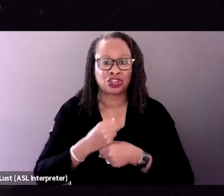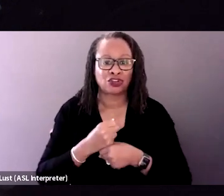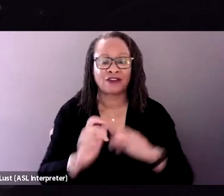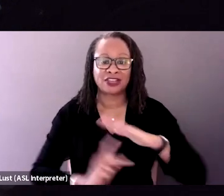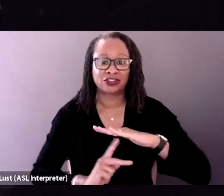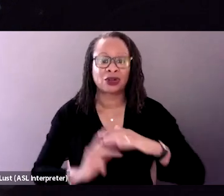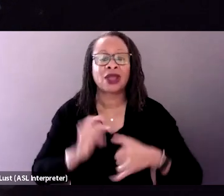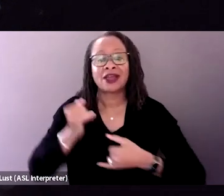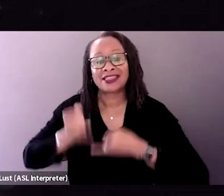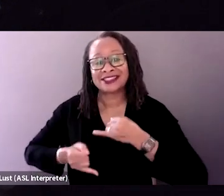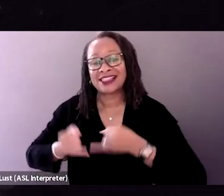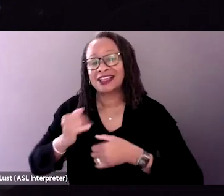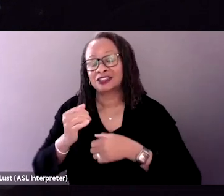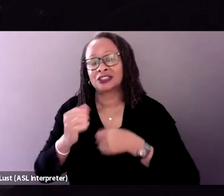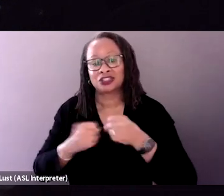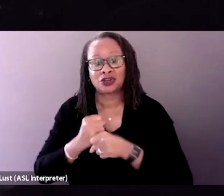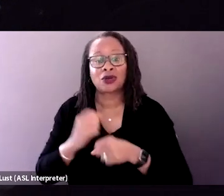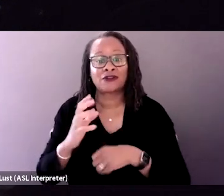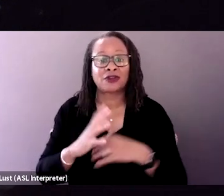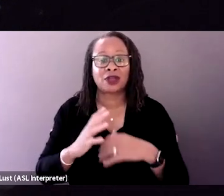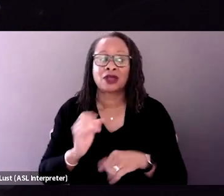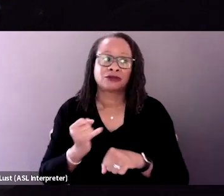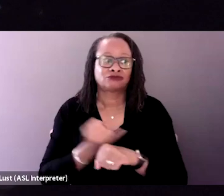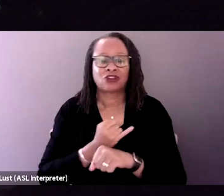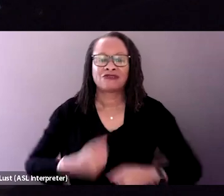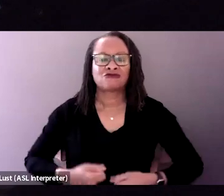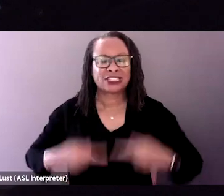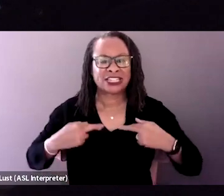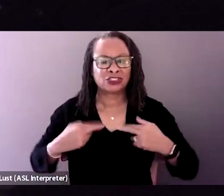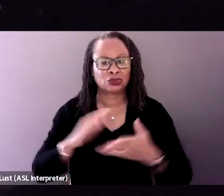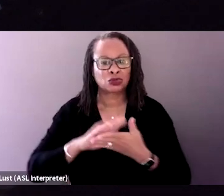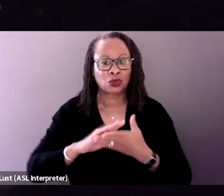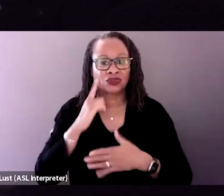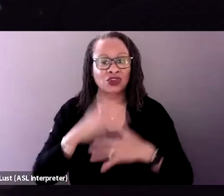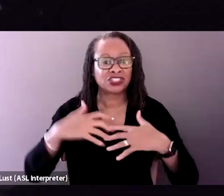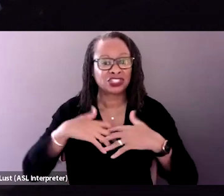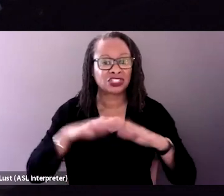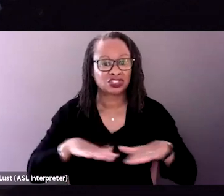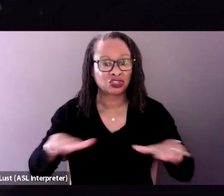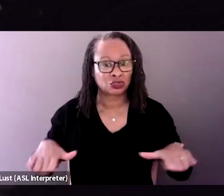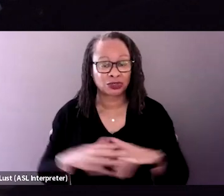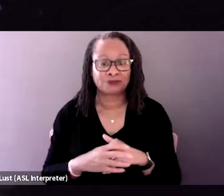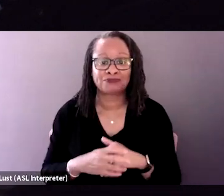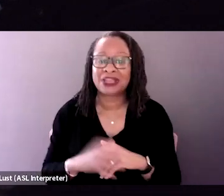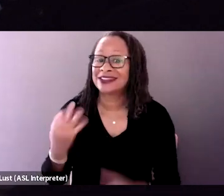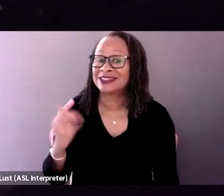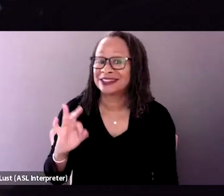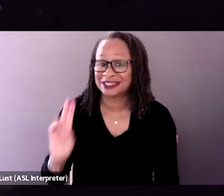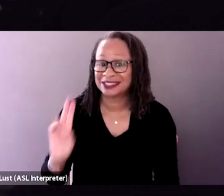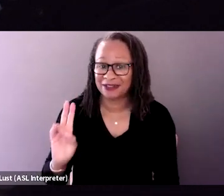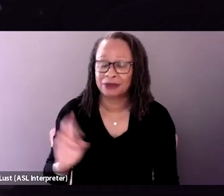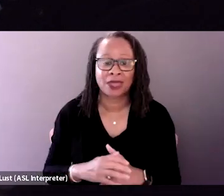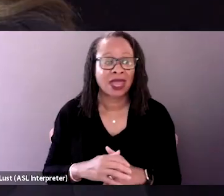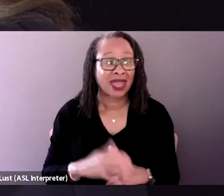residential schools in 1997. And I grew up not knowing or being taught anything about it.